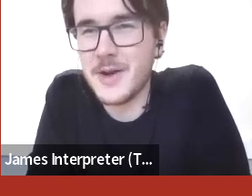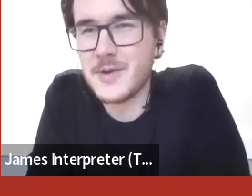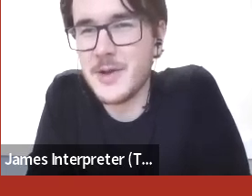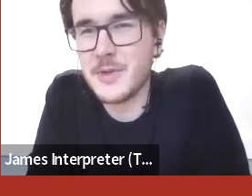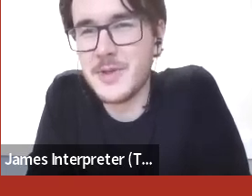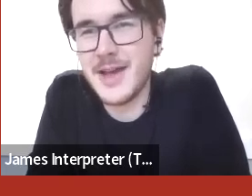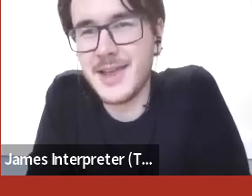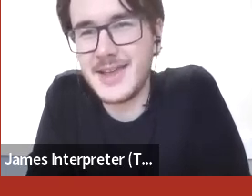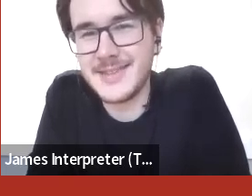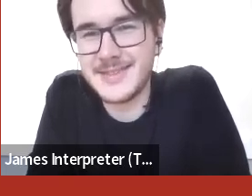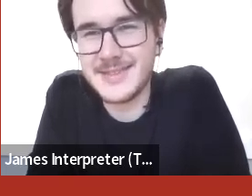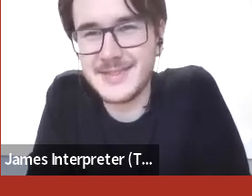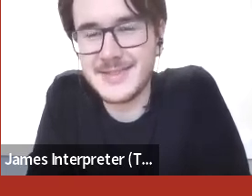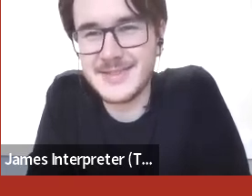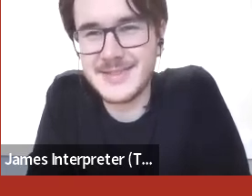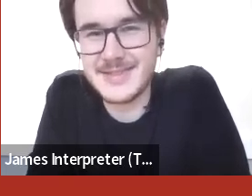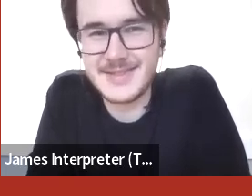So we're going to go through that again.